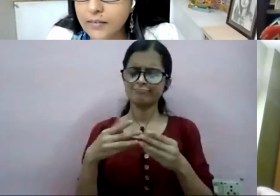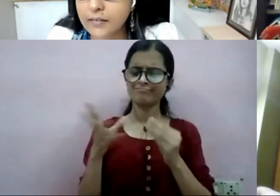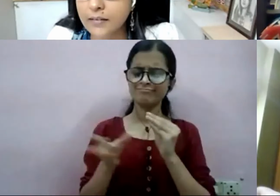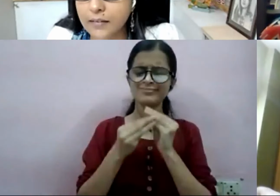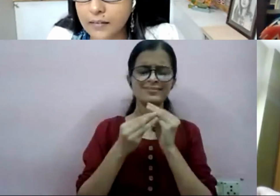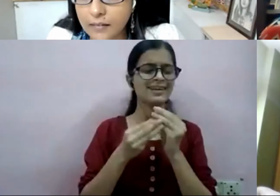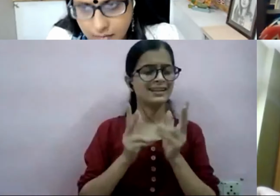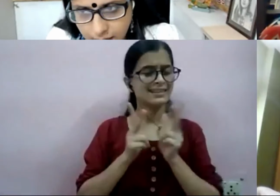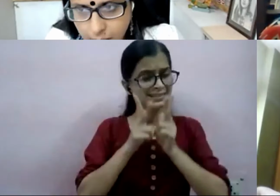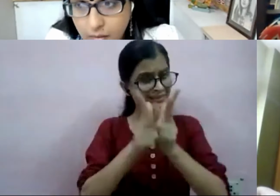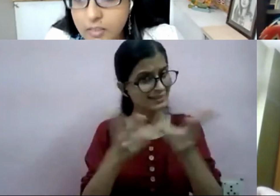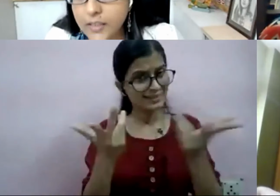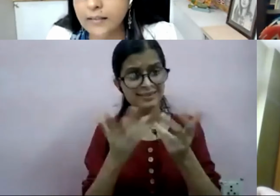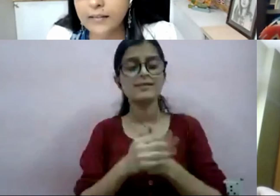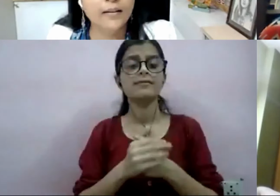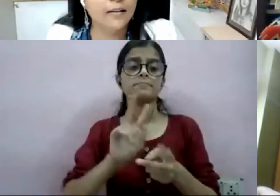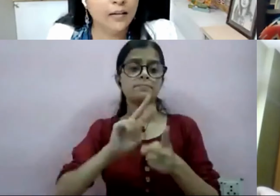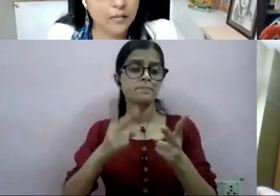emerging